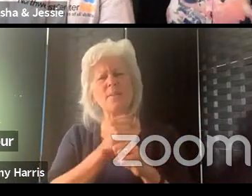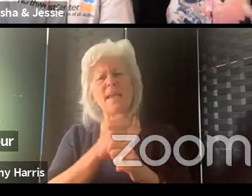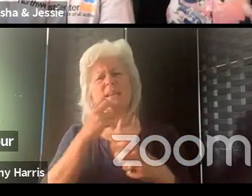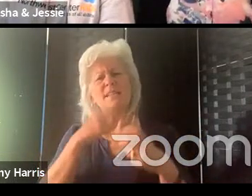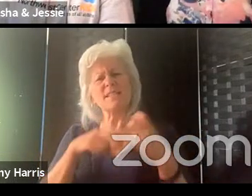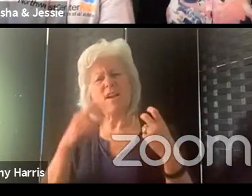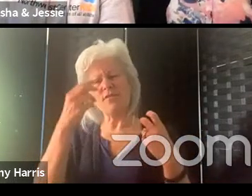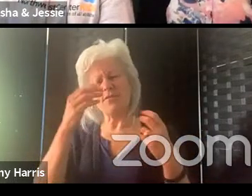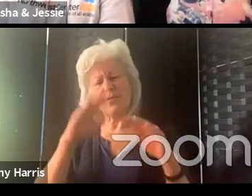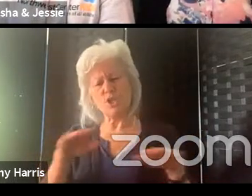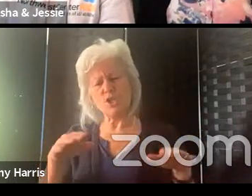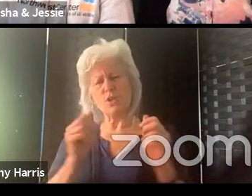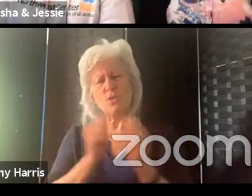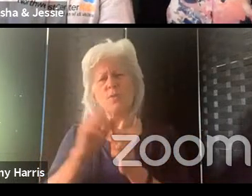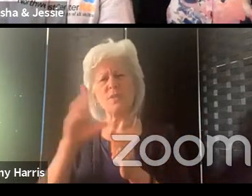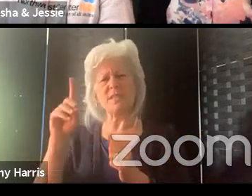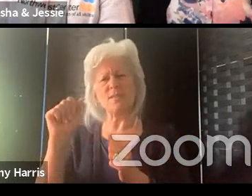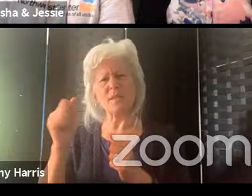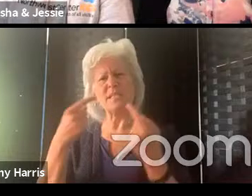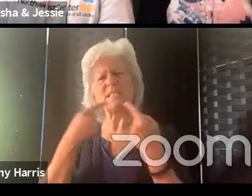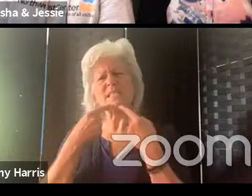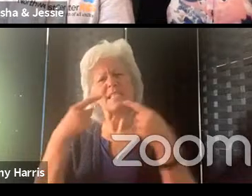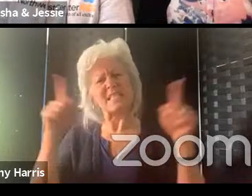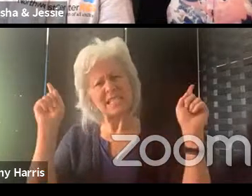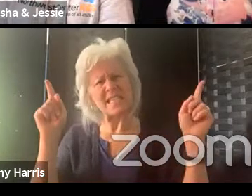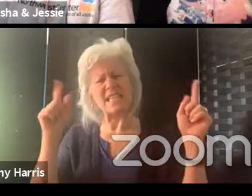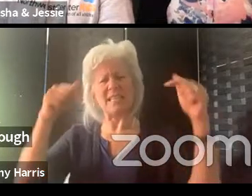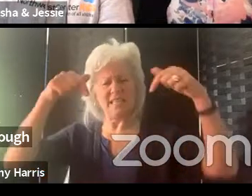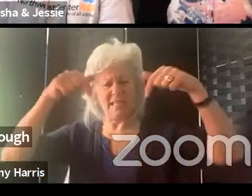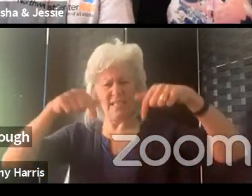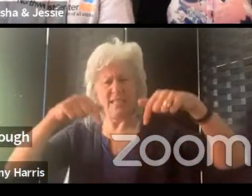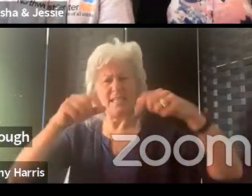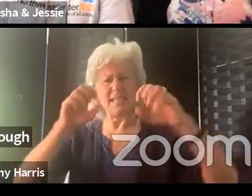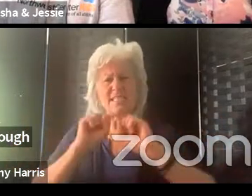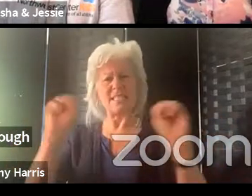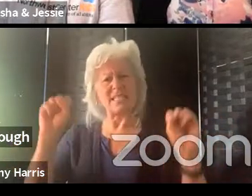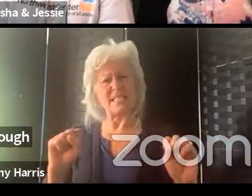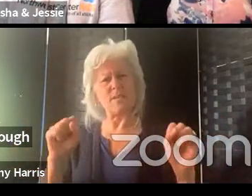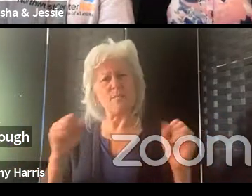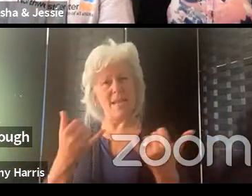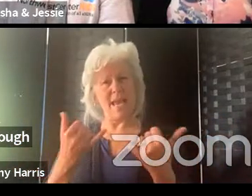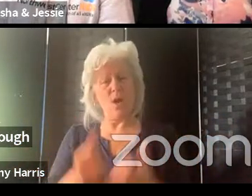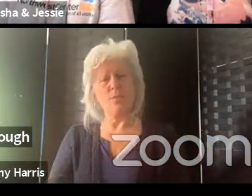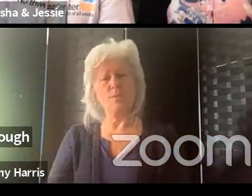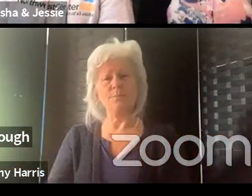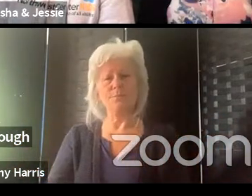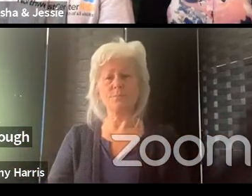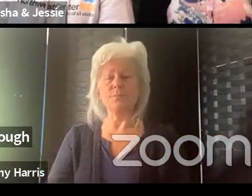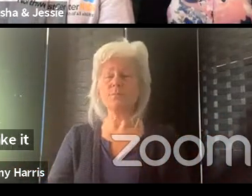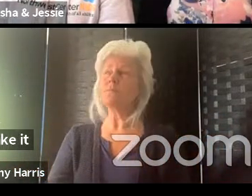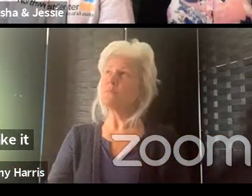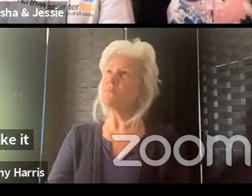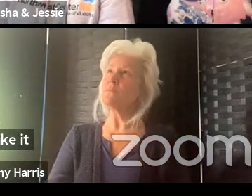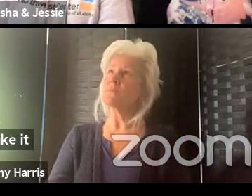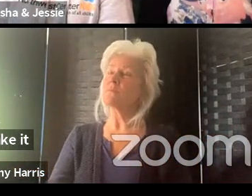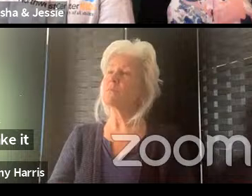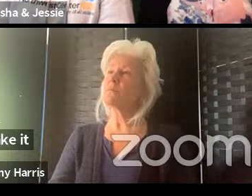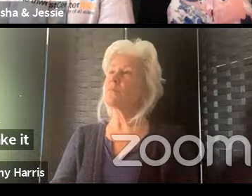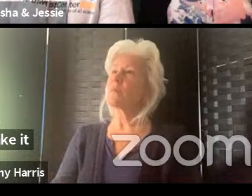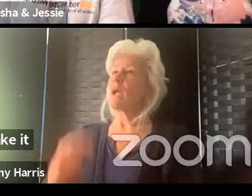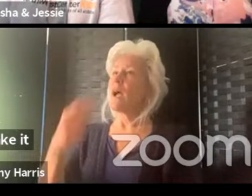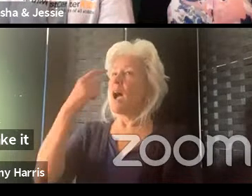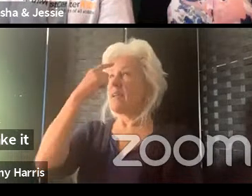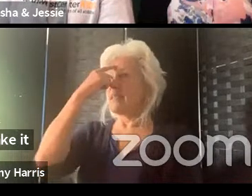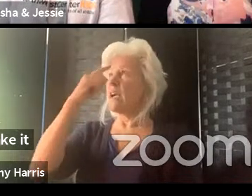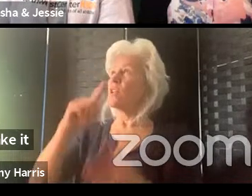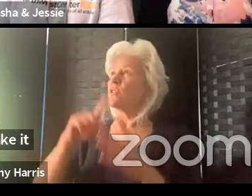our current education system? Thank you, Laura. I think I'll start with what I don't think it